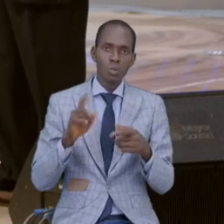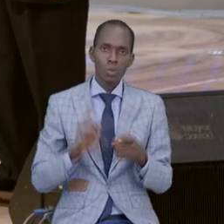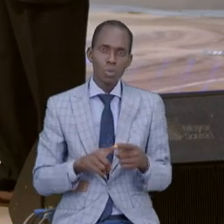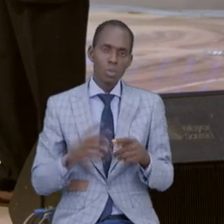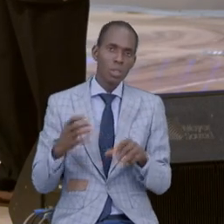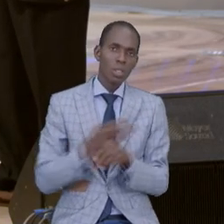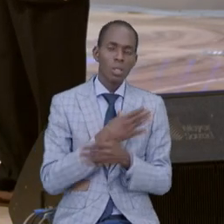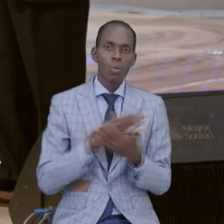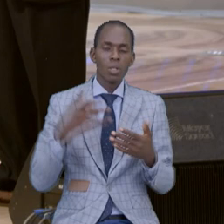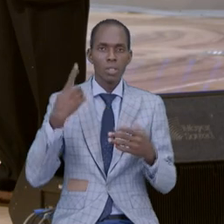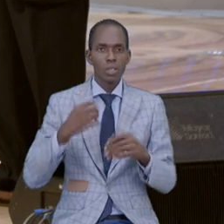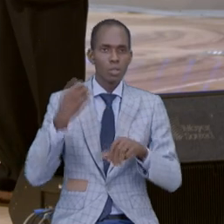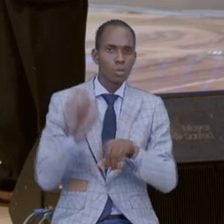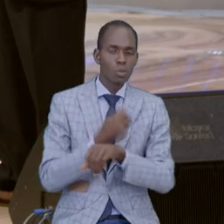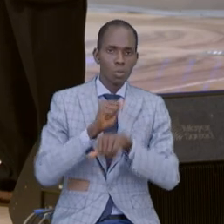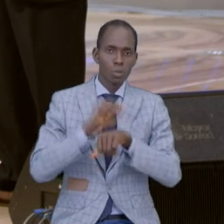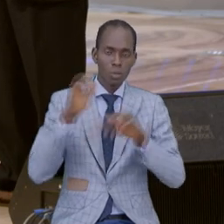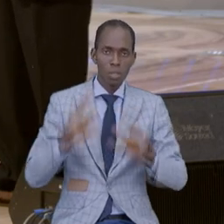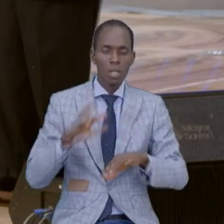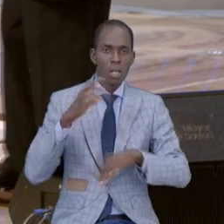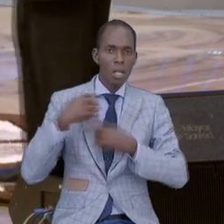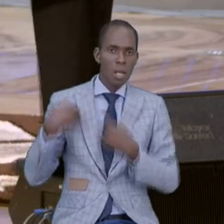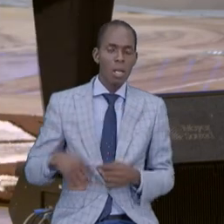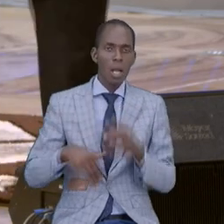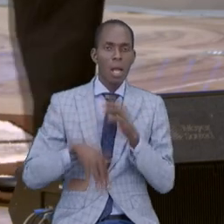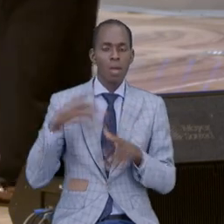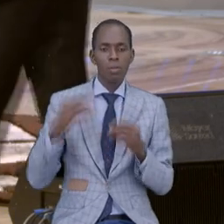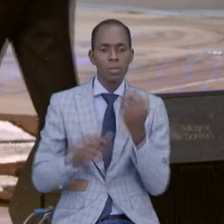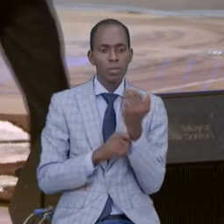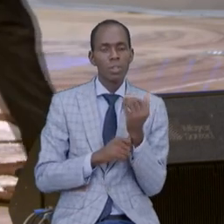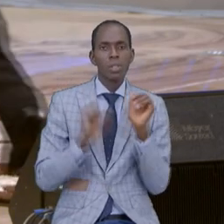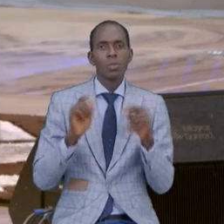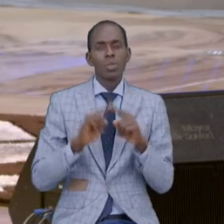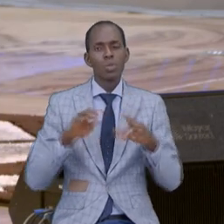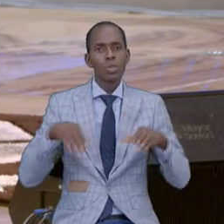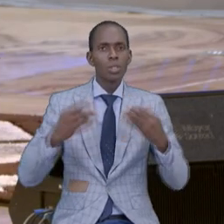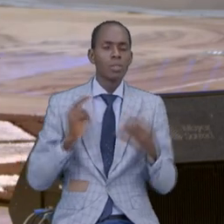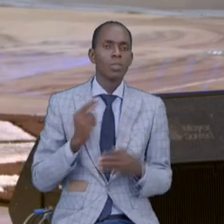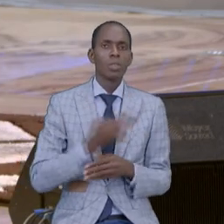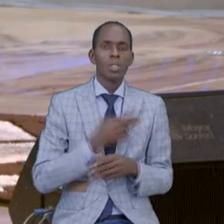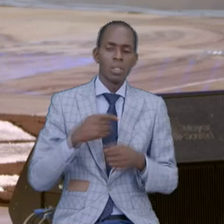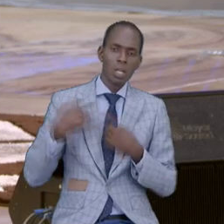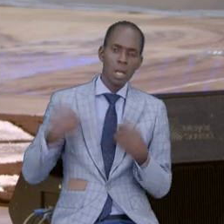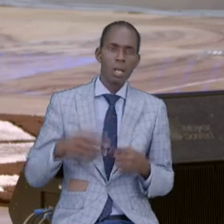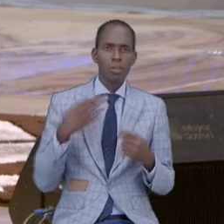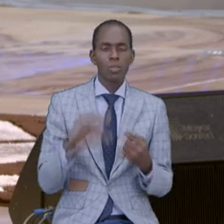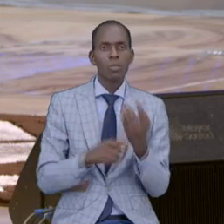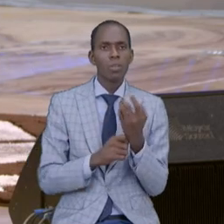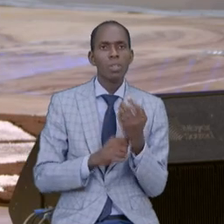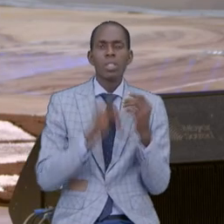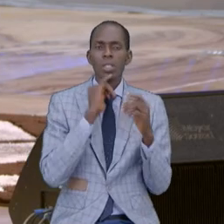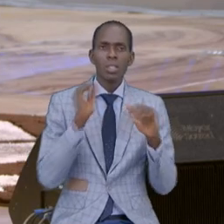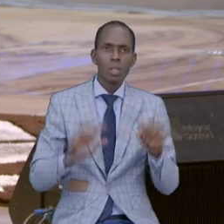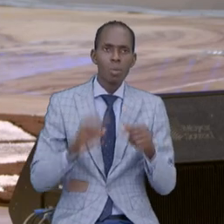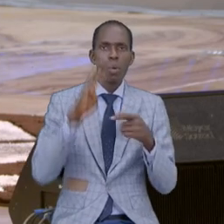stony heart out of our flesh, is able to give us the heart of flesh, is able by